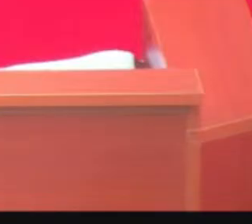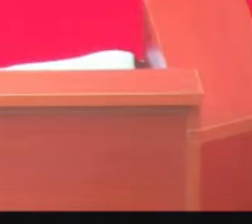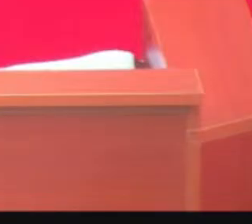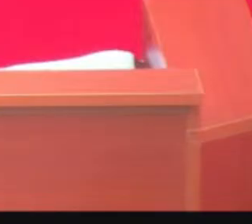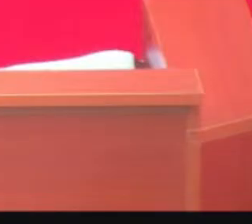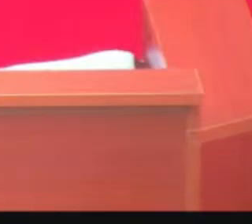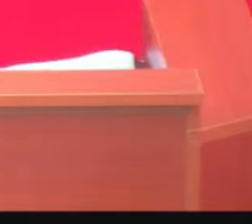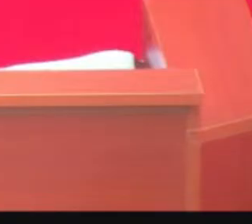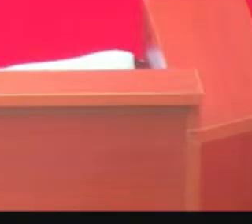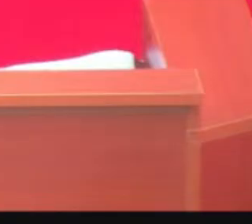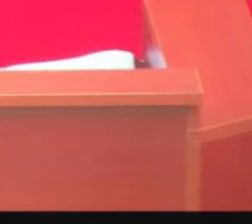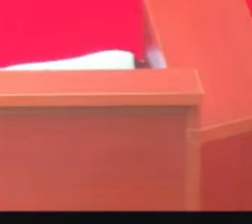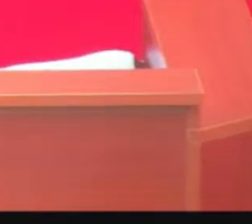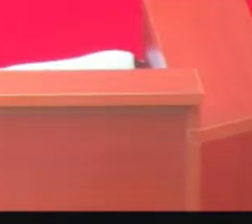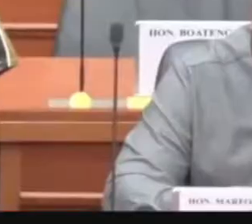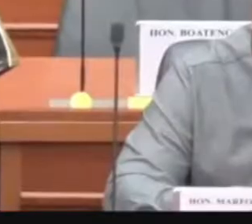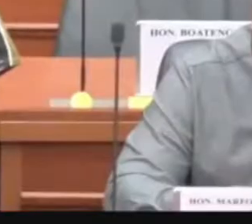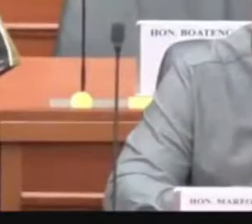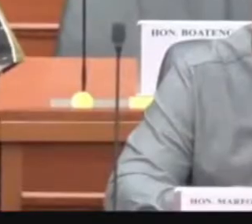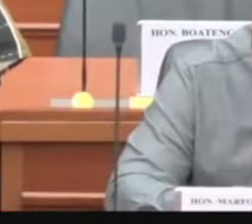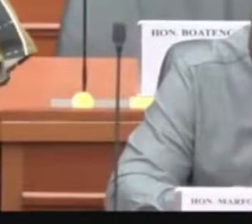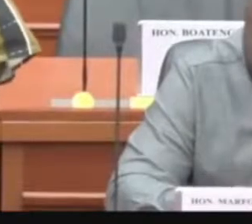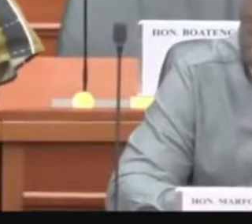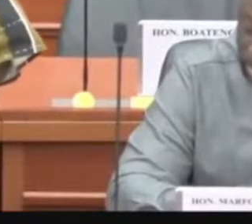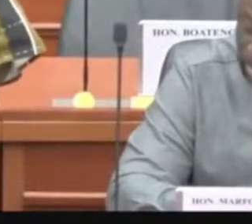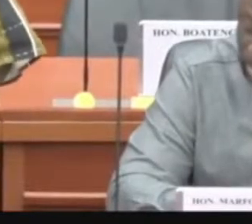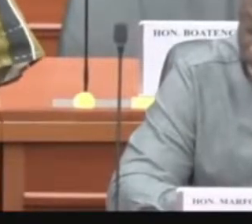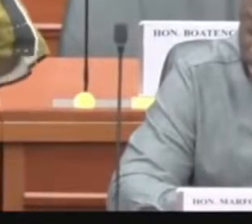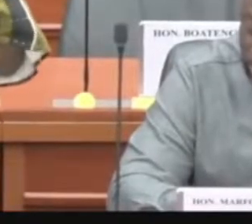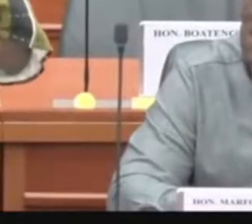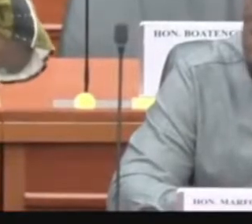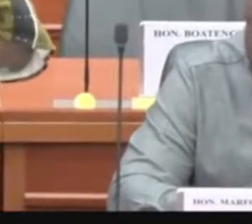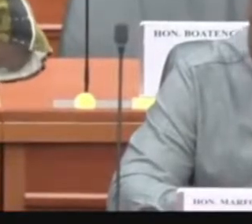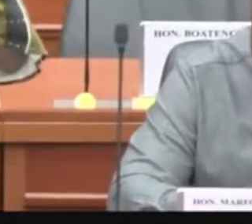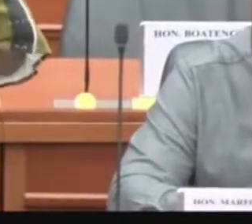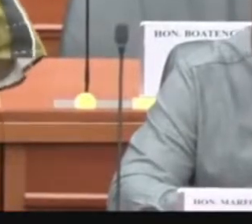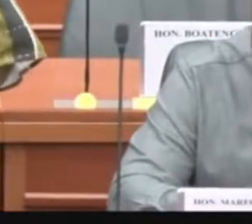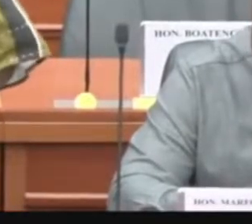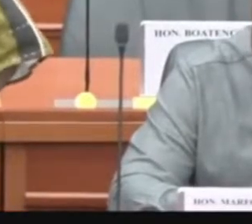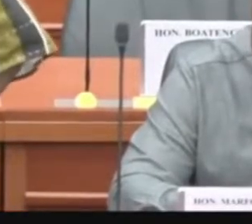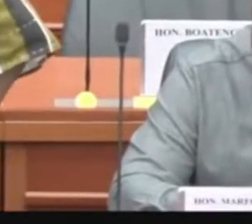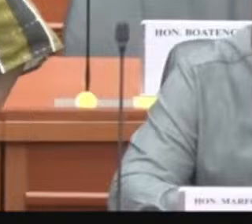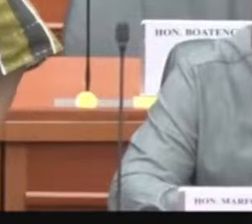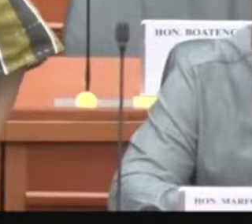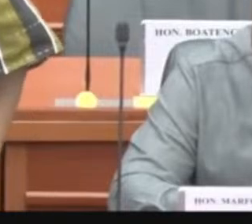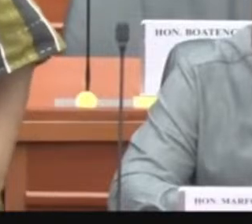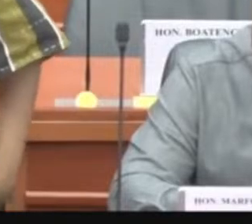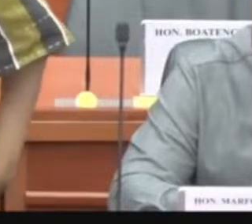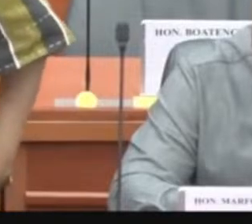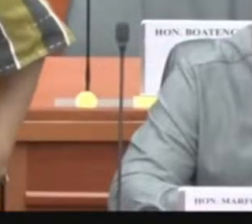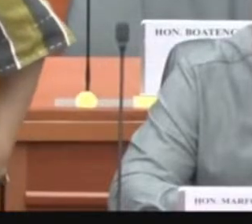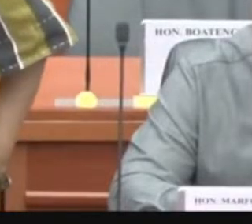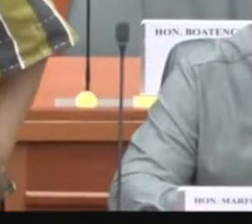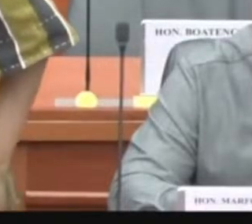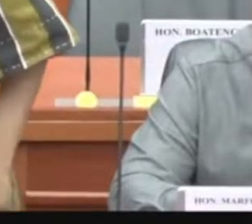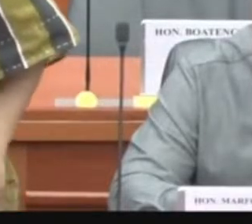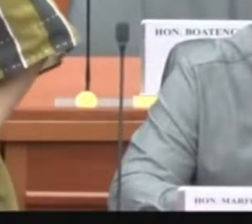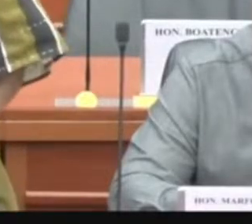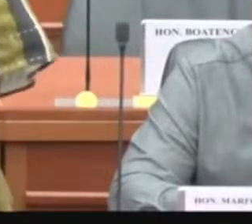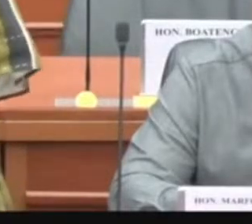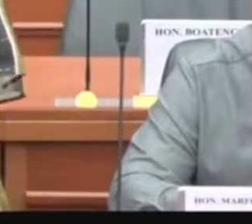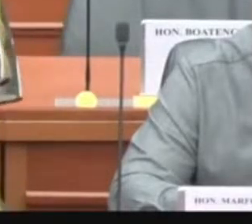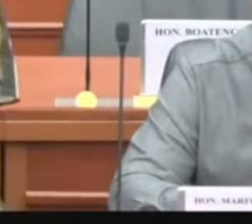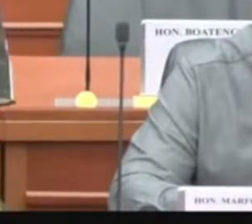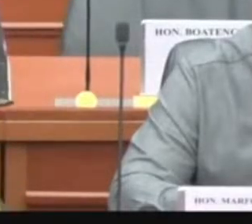the front cover, under papers, I see reports of the Committee